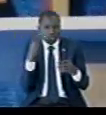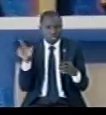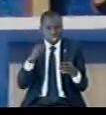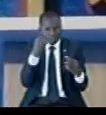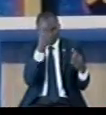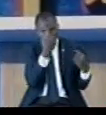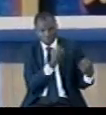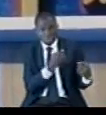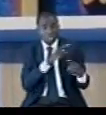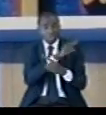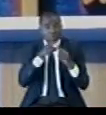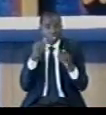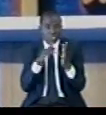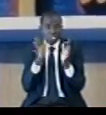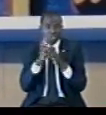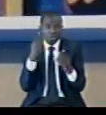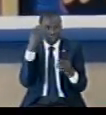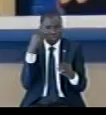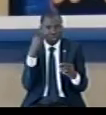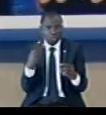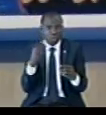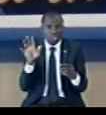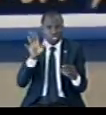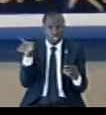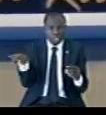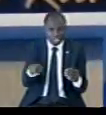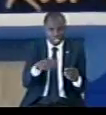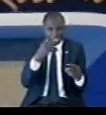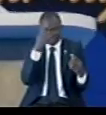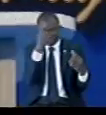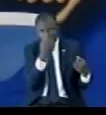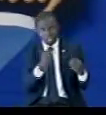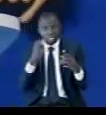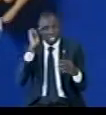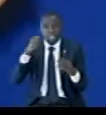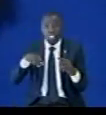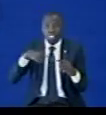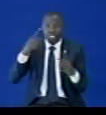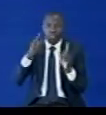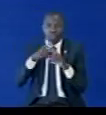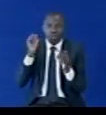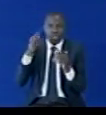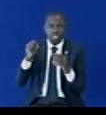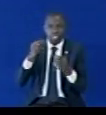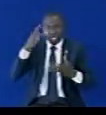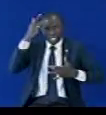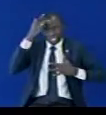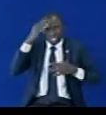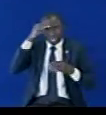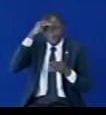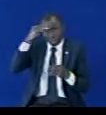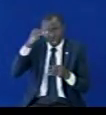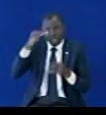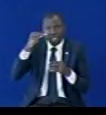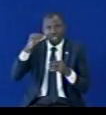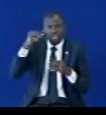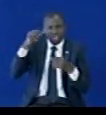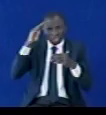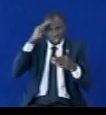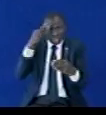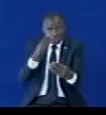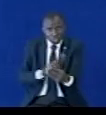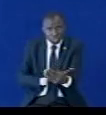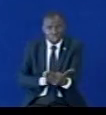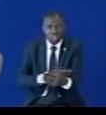when Jesus saw their faith, he said unto the sick of the palsy, son,